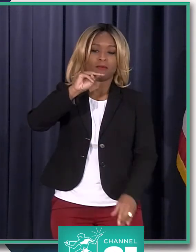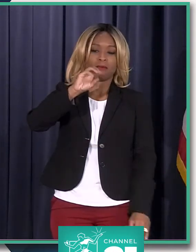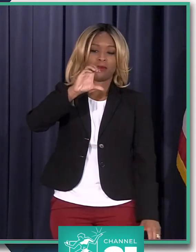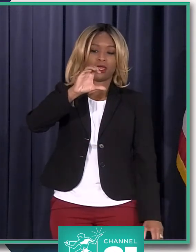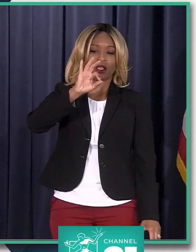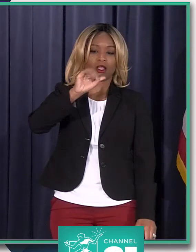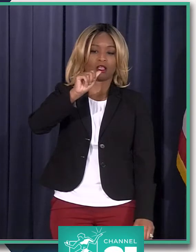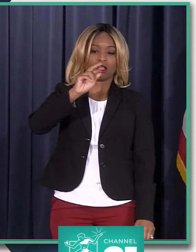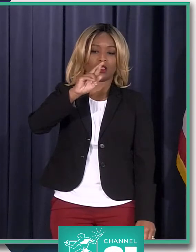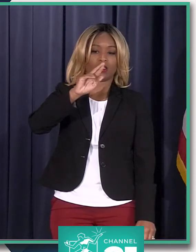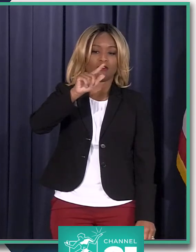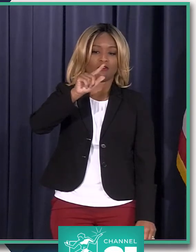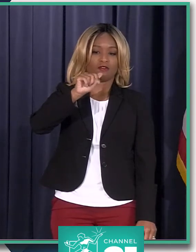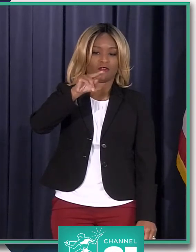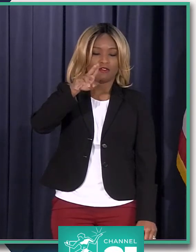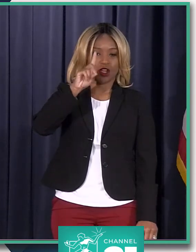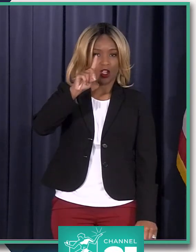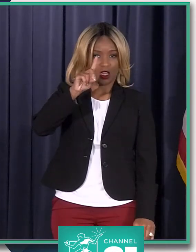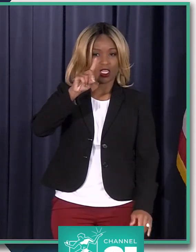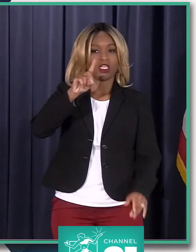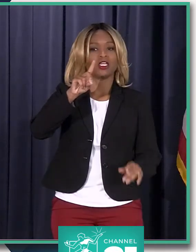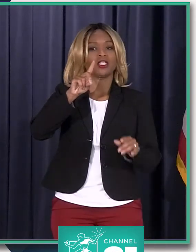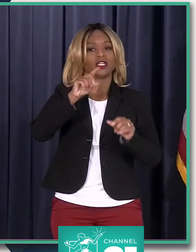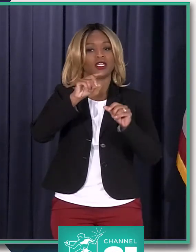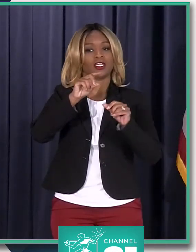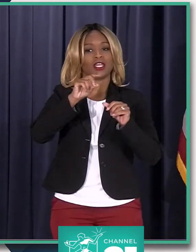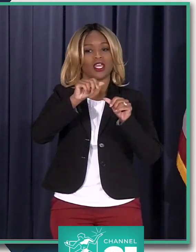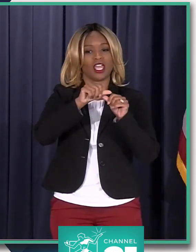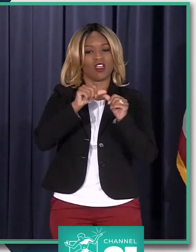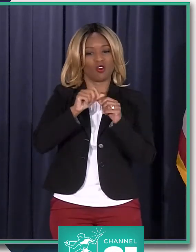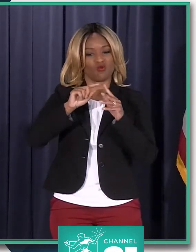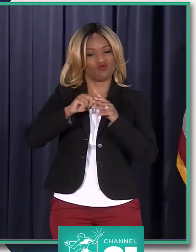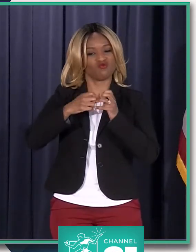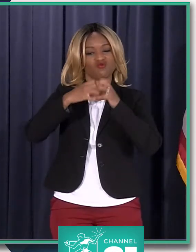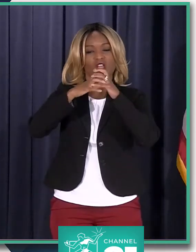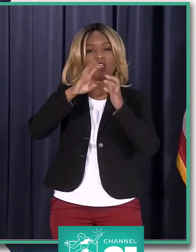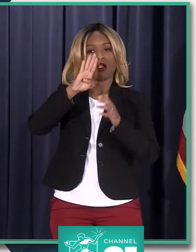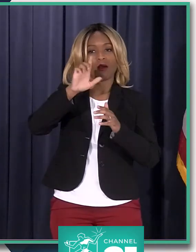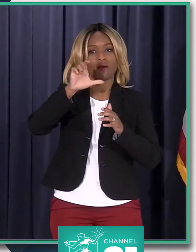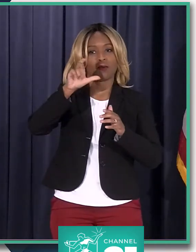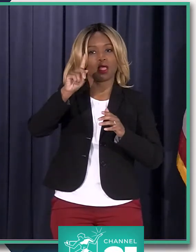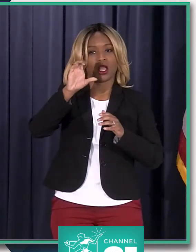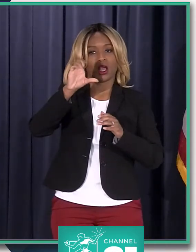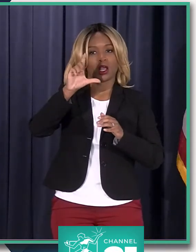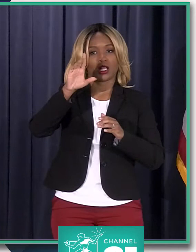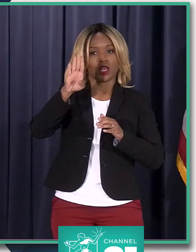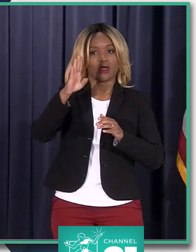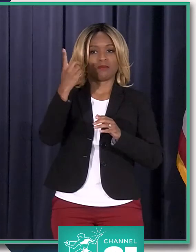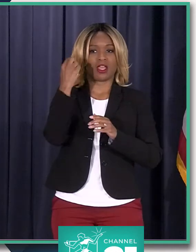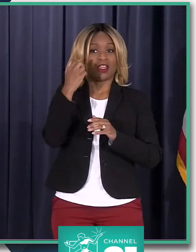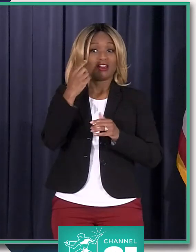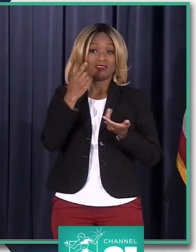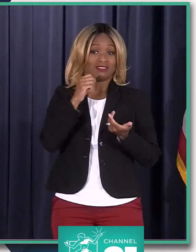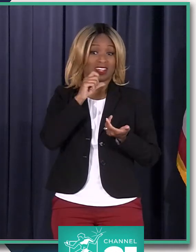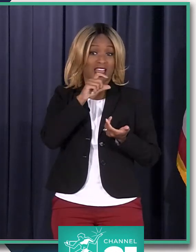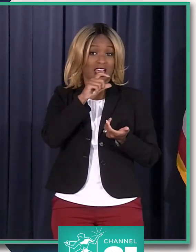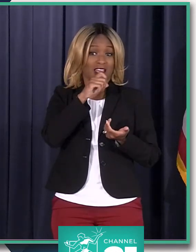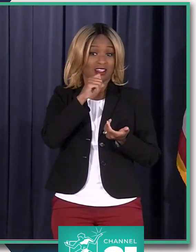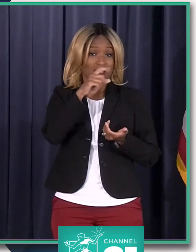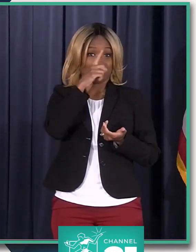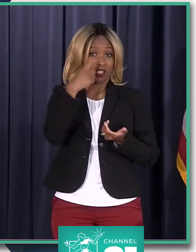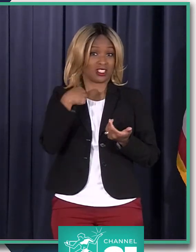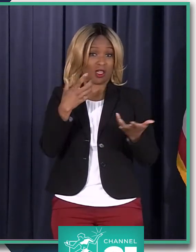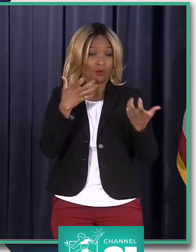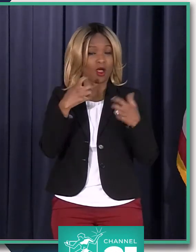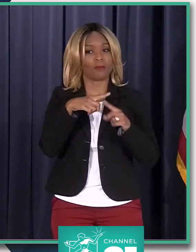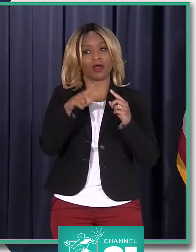Hartwell Block Club last year, not because I wanted to, but because we have no community center, no high school,